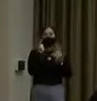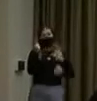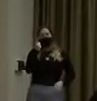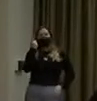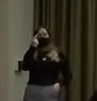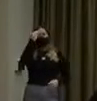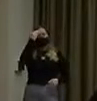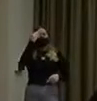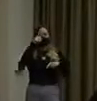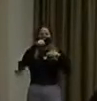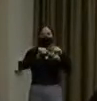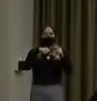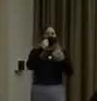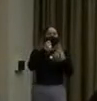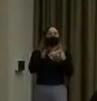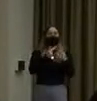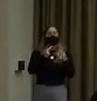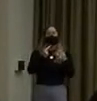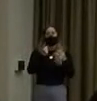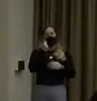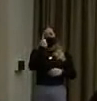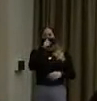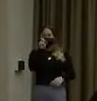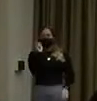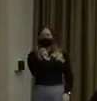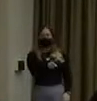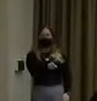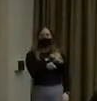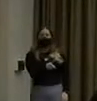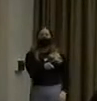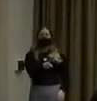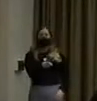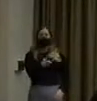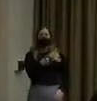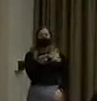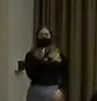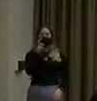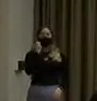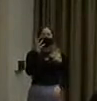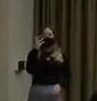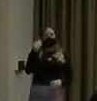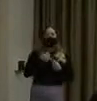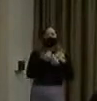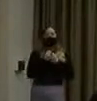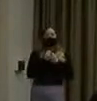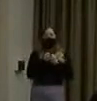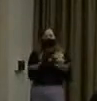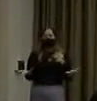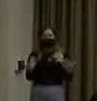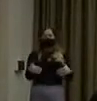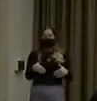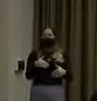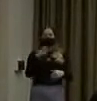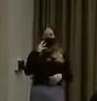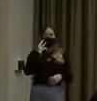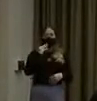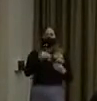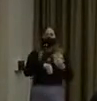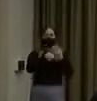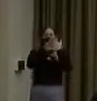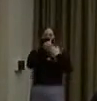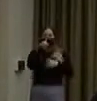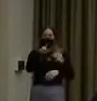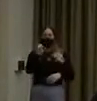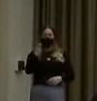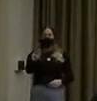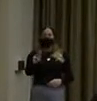validated because it's a one question item, about burnout and exhaustion when they mm-hmm. were on Zoom. And we did a